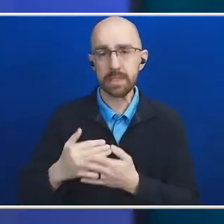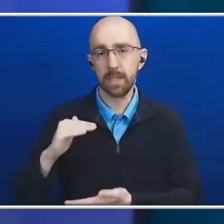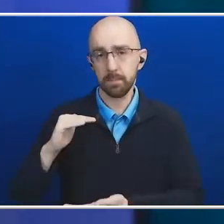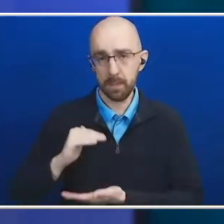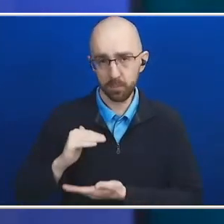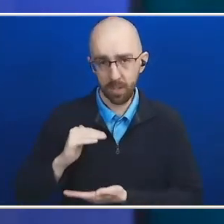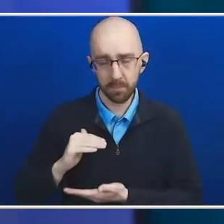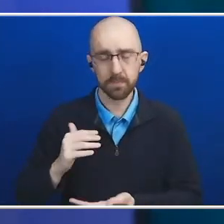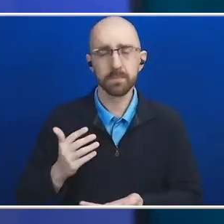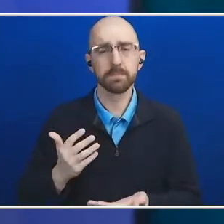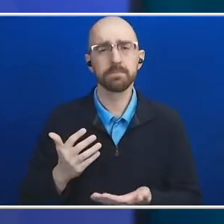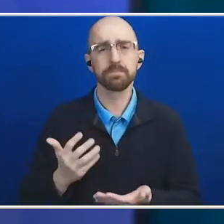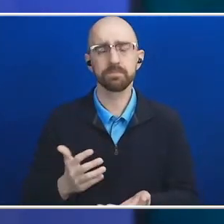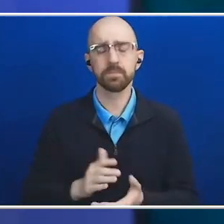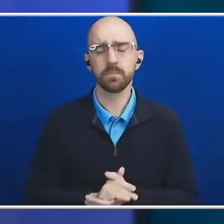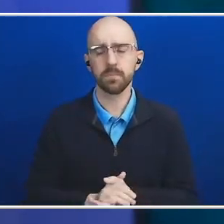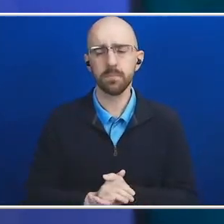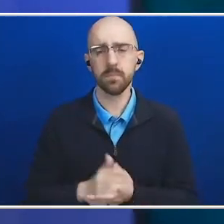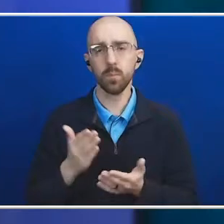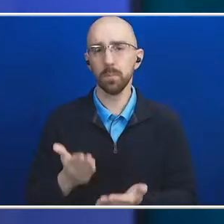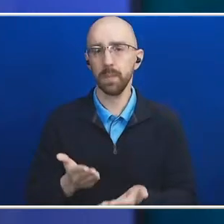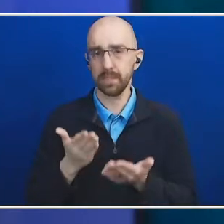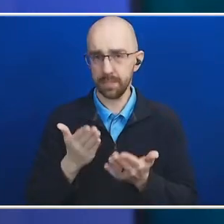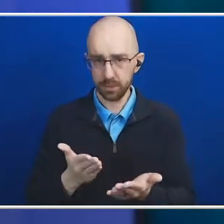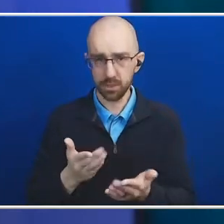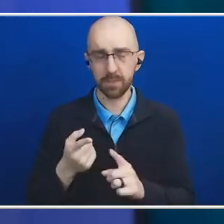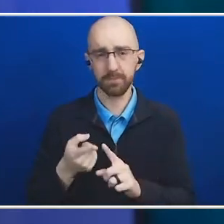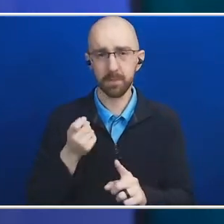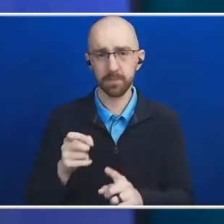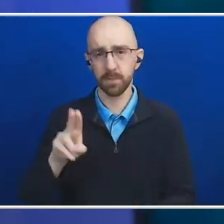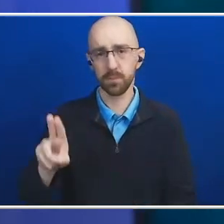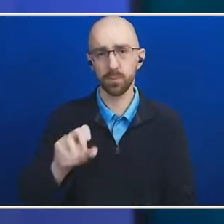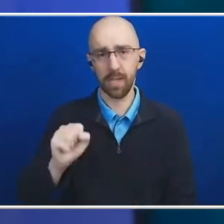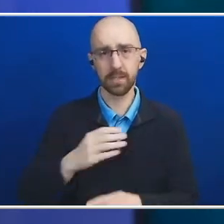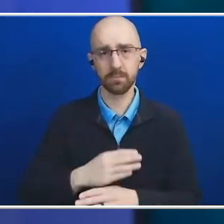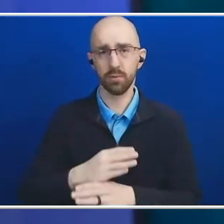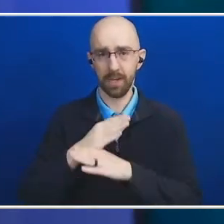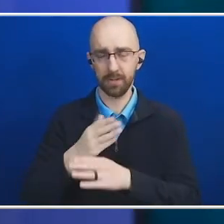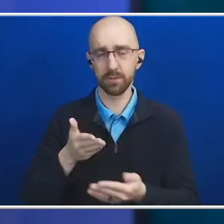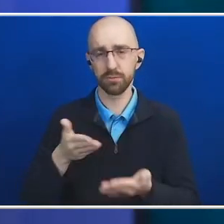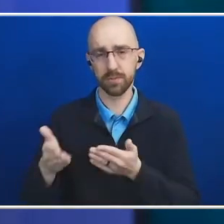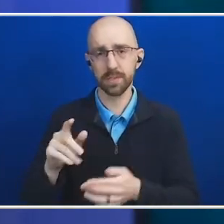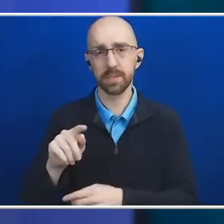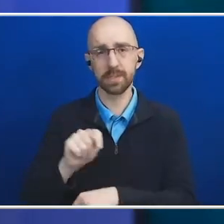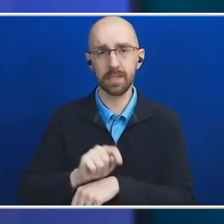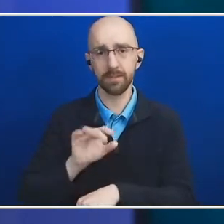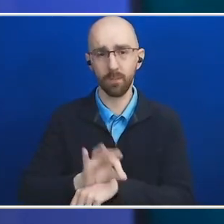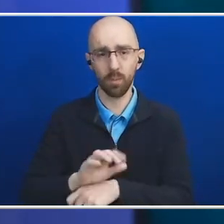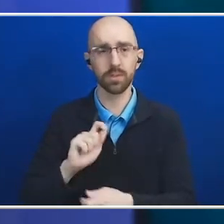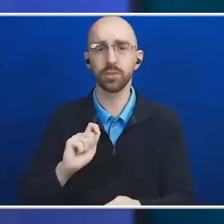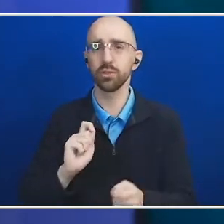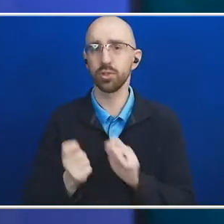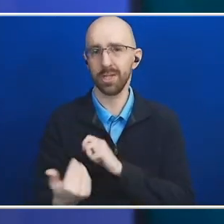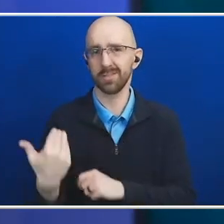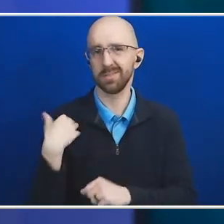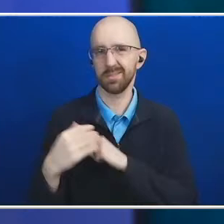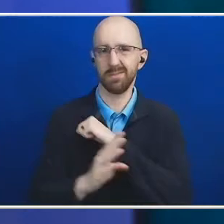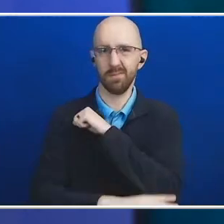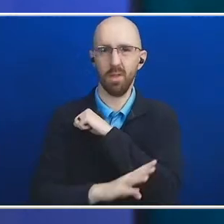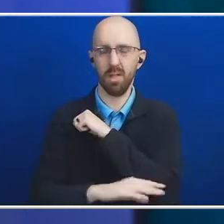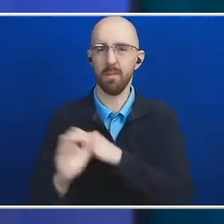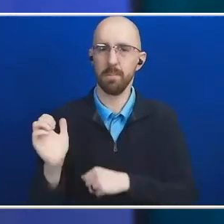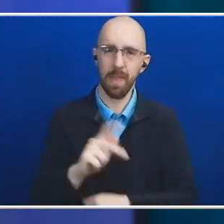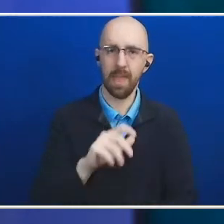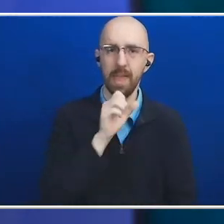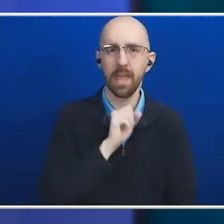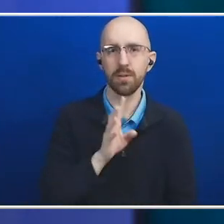the recommendations from the U.S. Preventative Services Task Force actually changed this past fall back to the age of 40 to